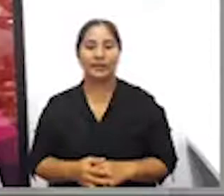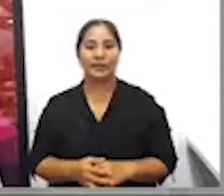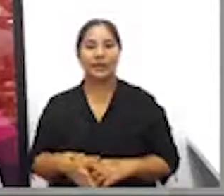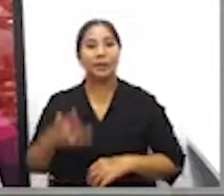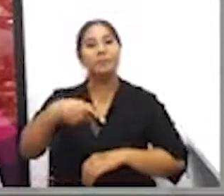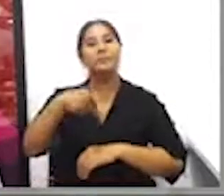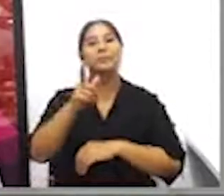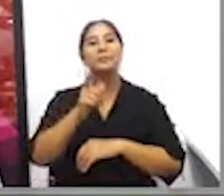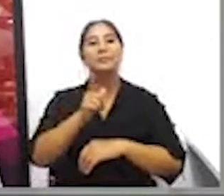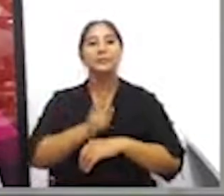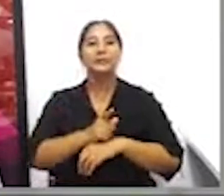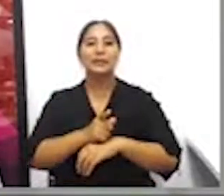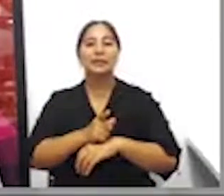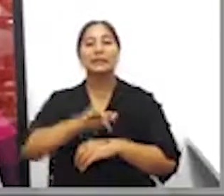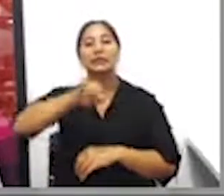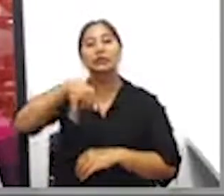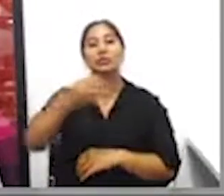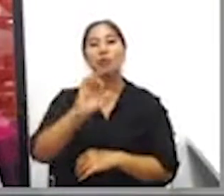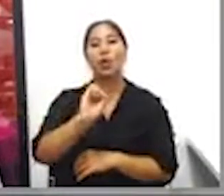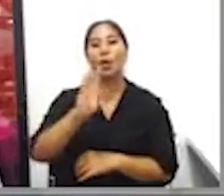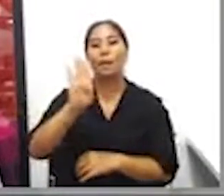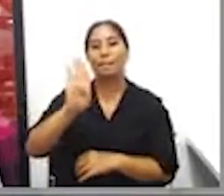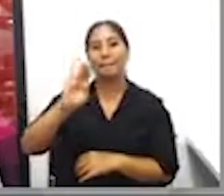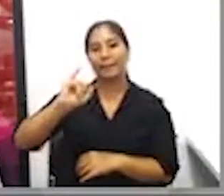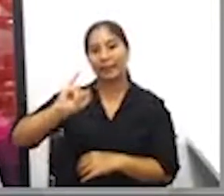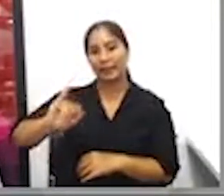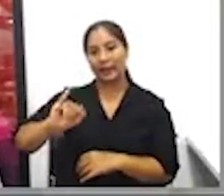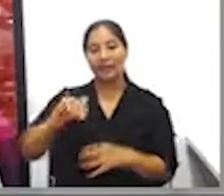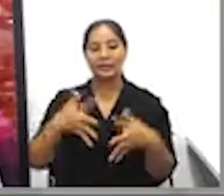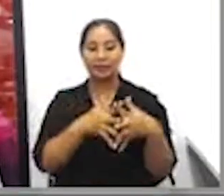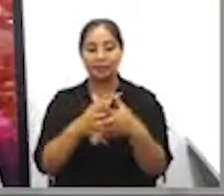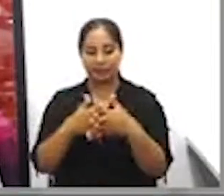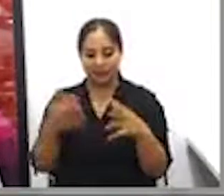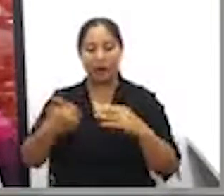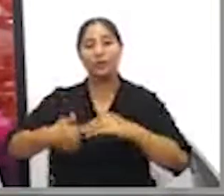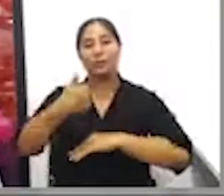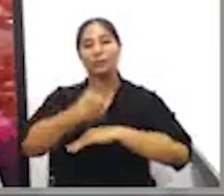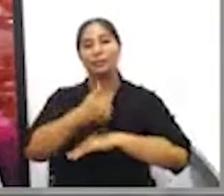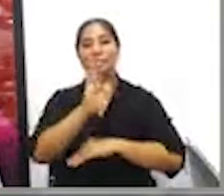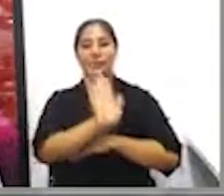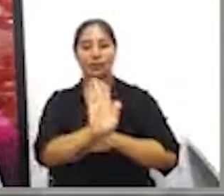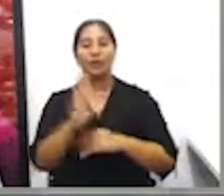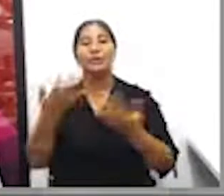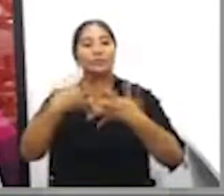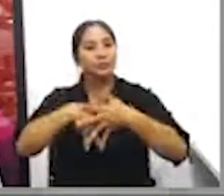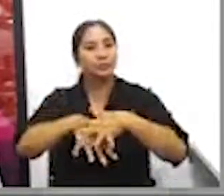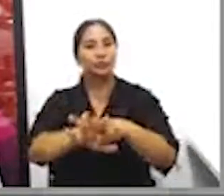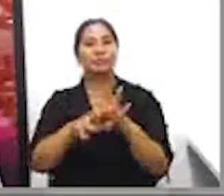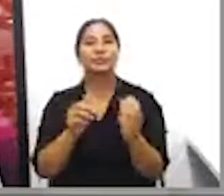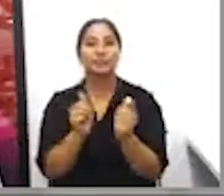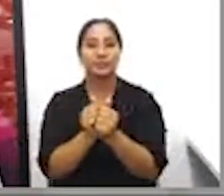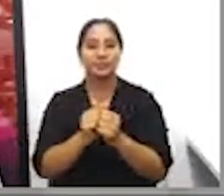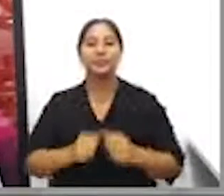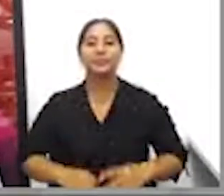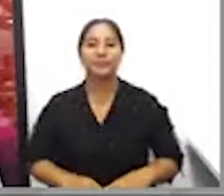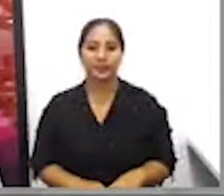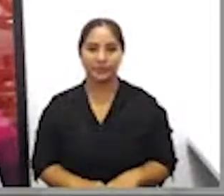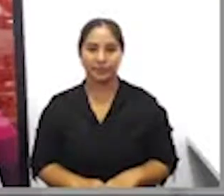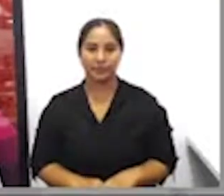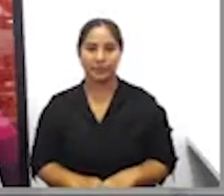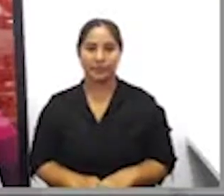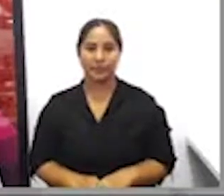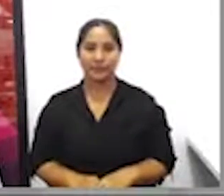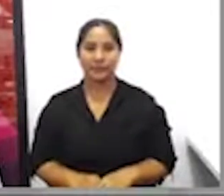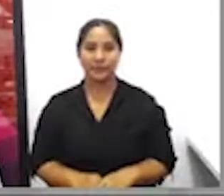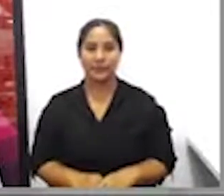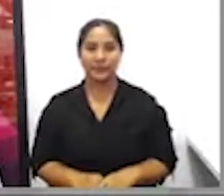leaders, which was a fantastic meeting. I was privileged to be part of it. But